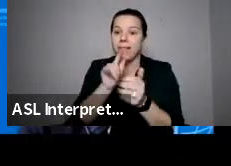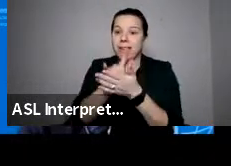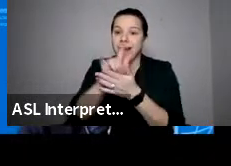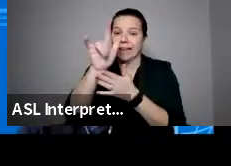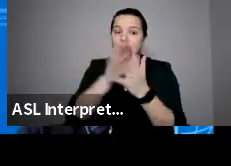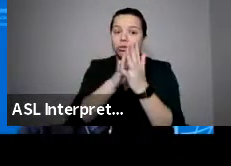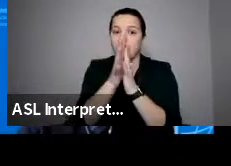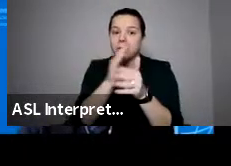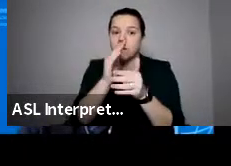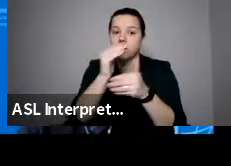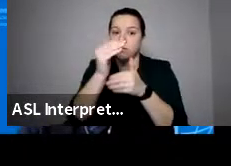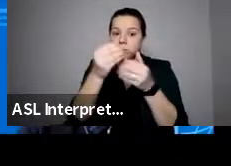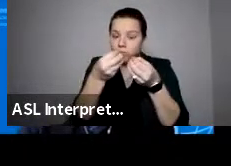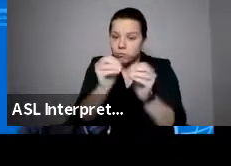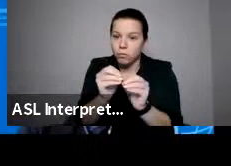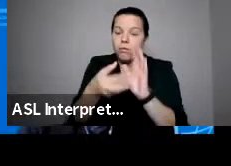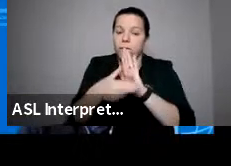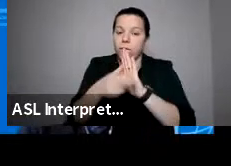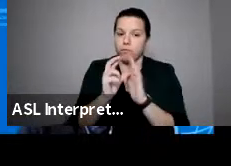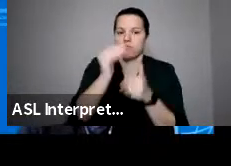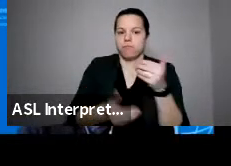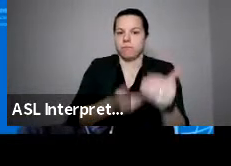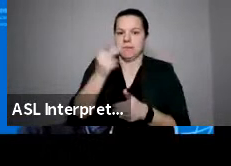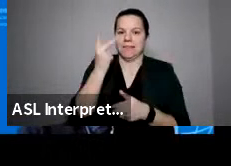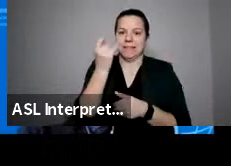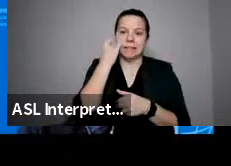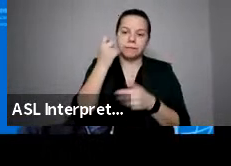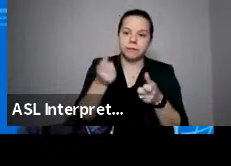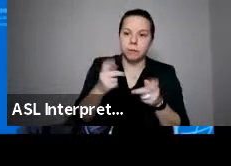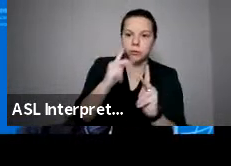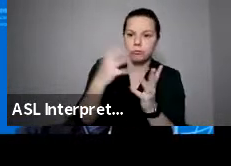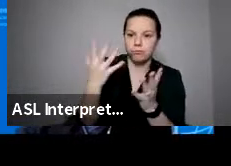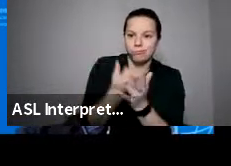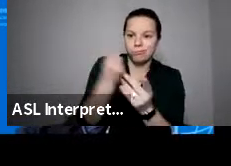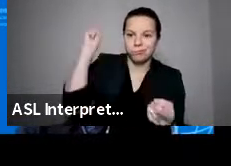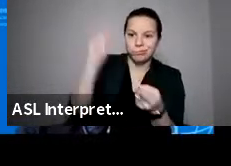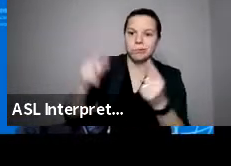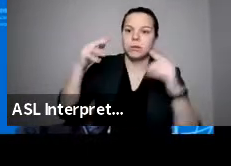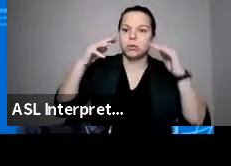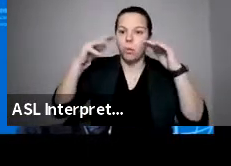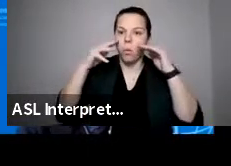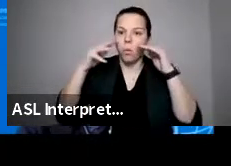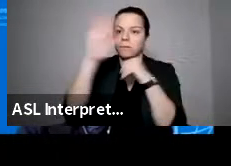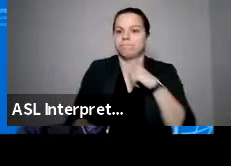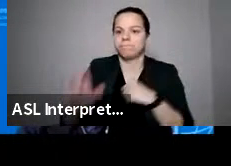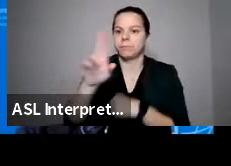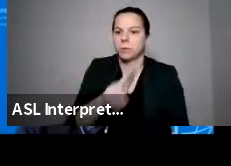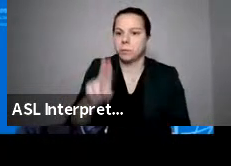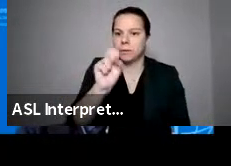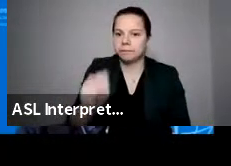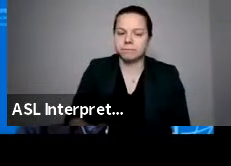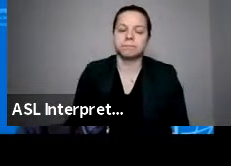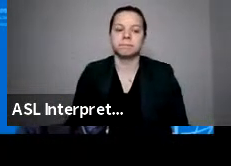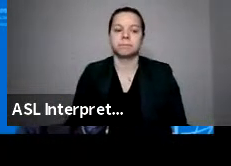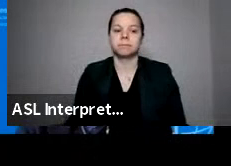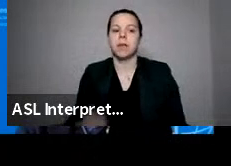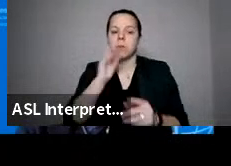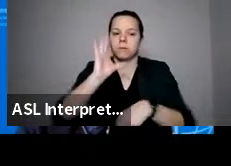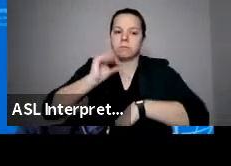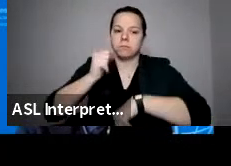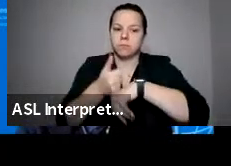procedures to see if there are opportunities to reduce noise across the country. And we've implemented a noise